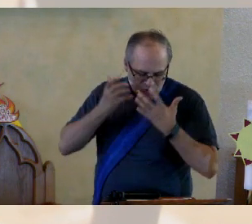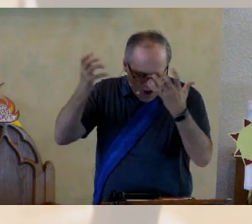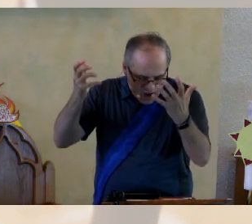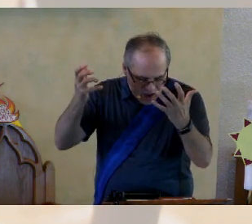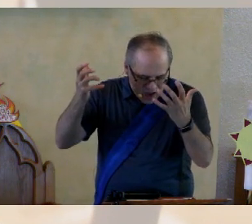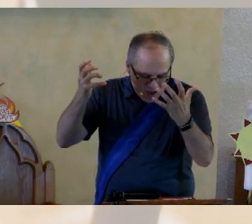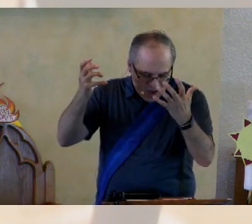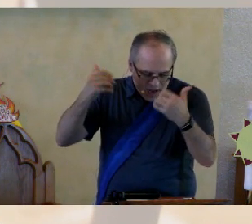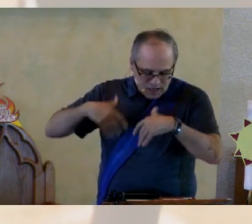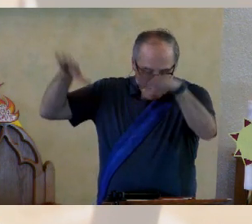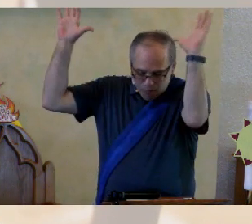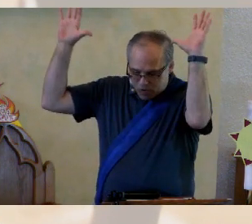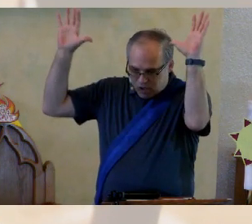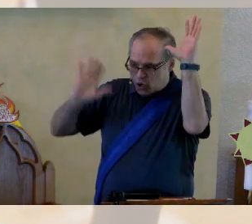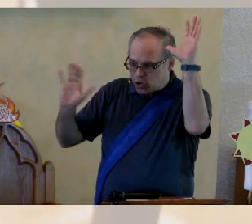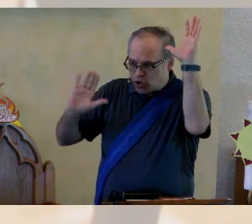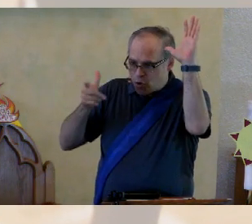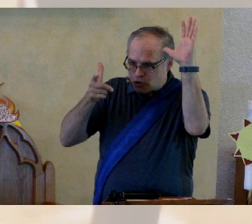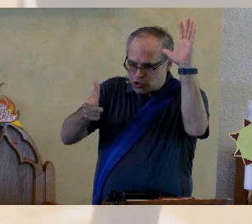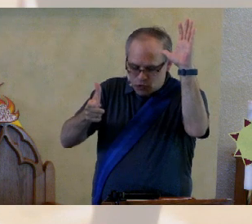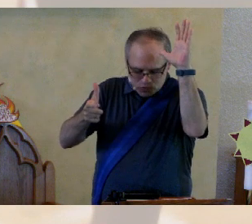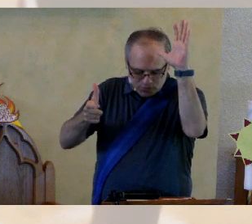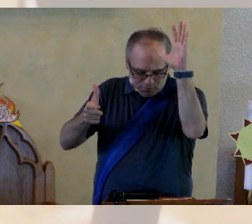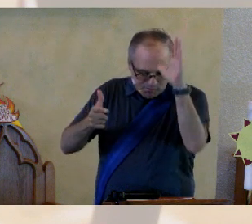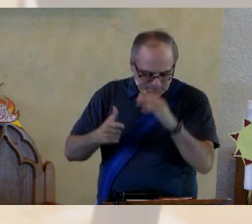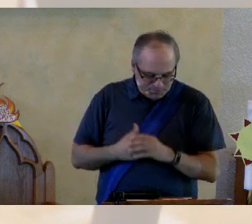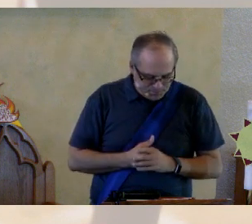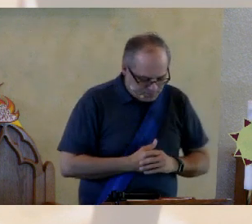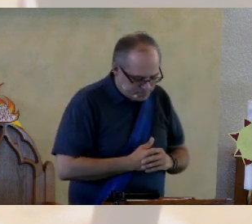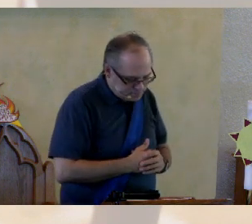cry, hands up, don't shoot.